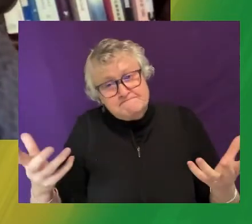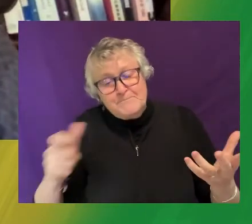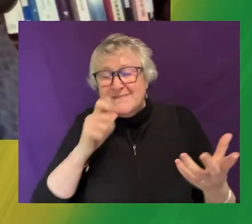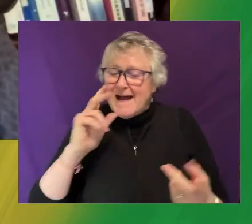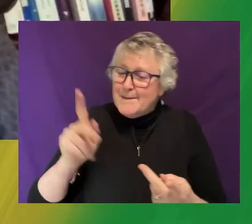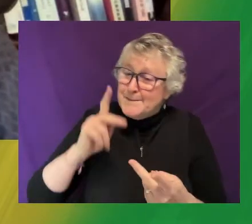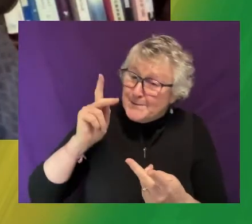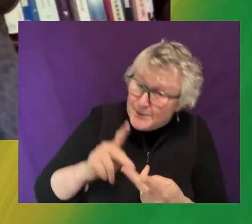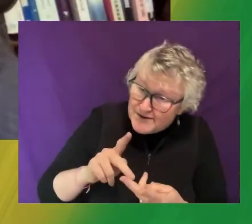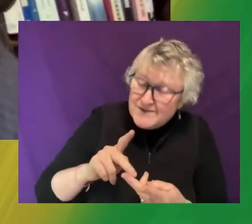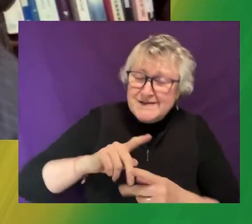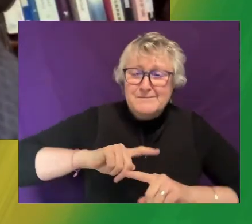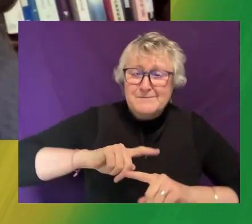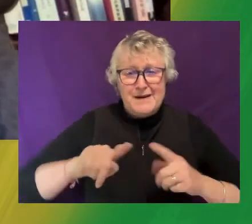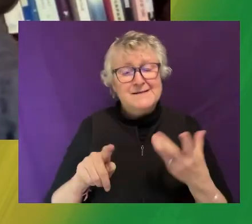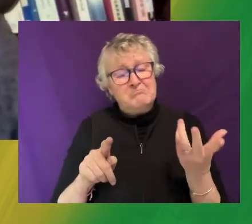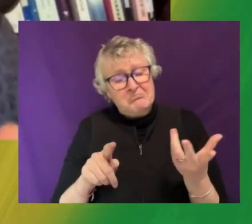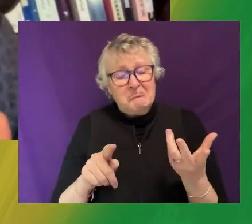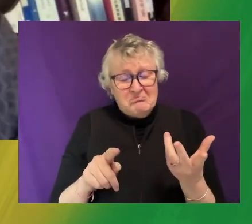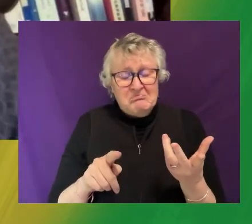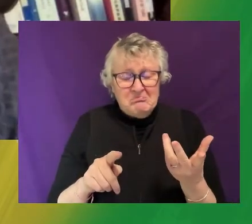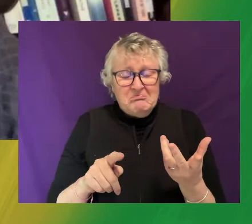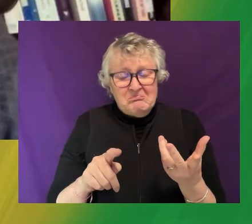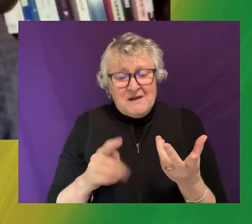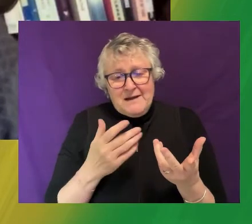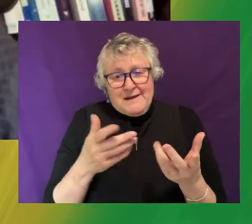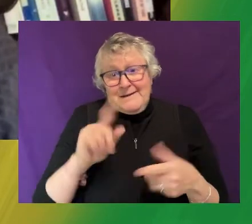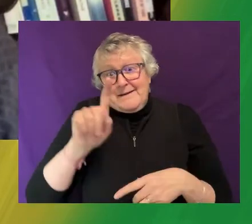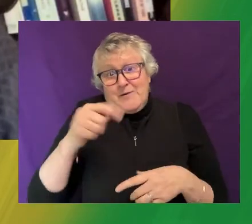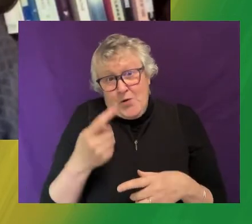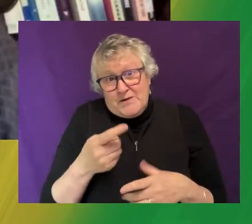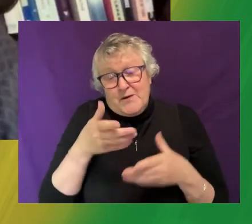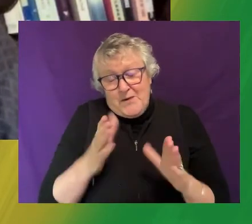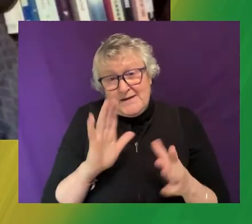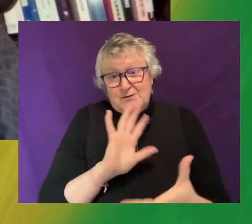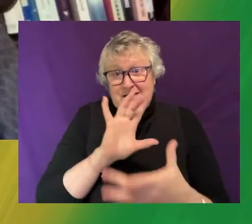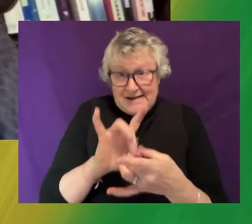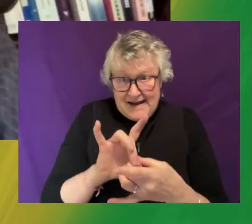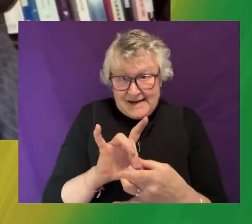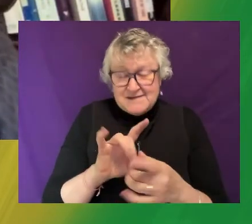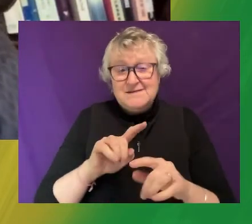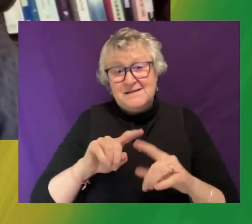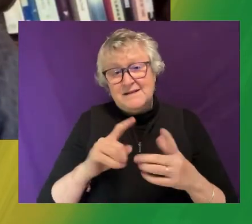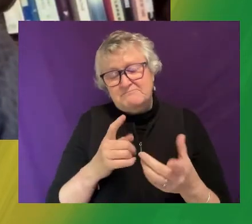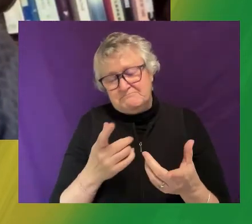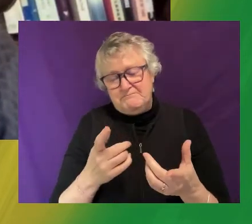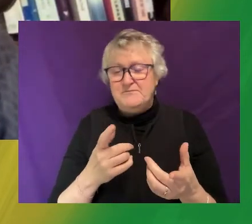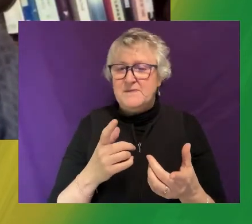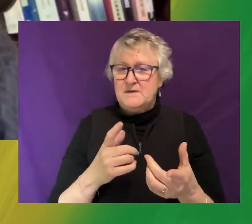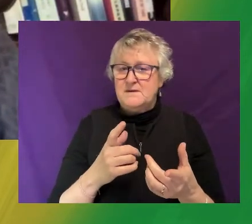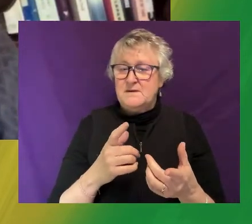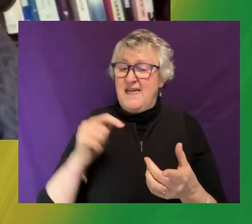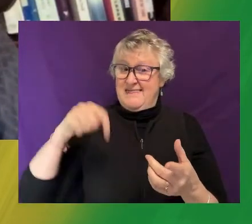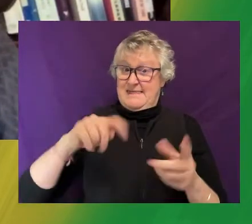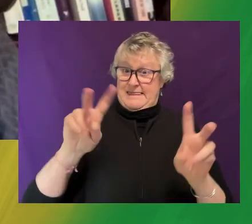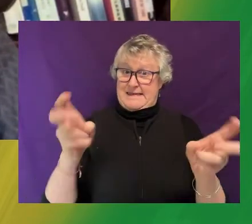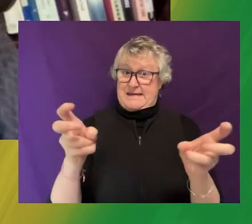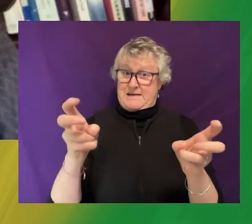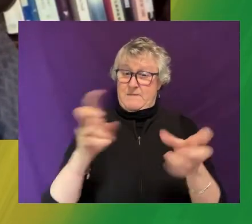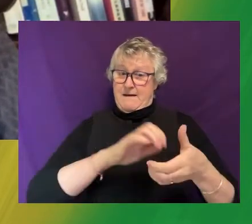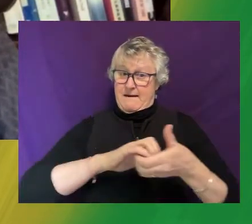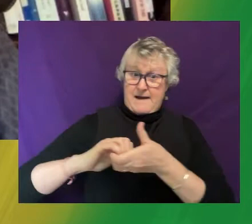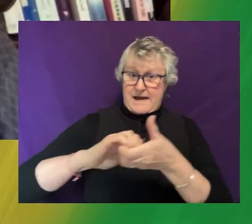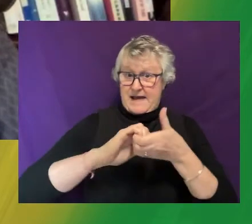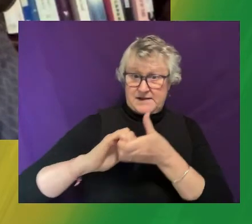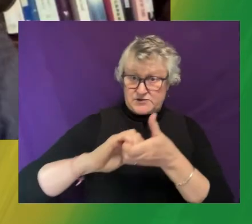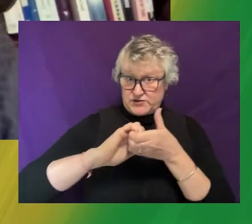around some very important issues, and particularly this theme of allyship. Now, obviously, as an anti-racism